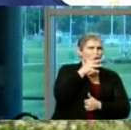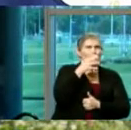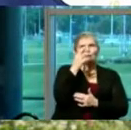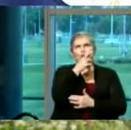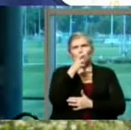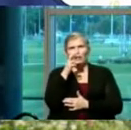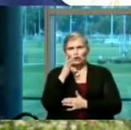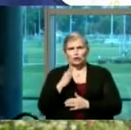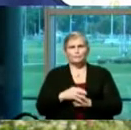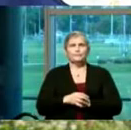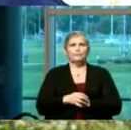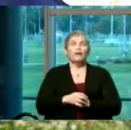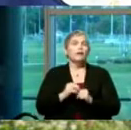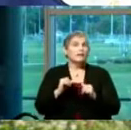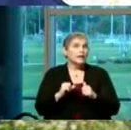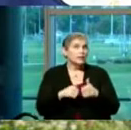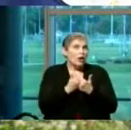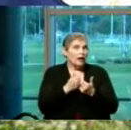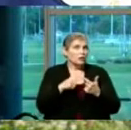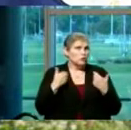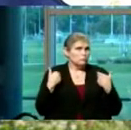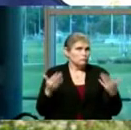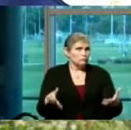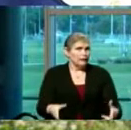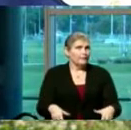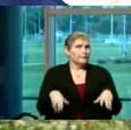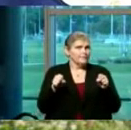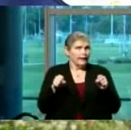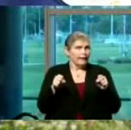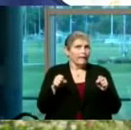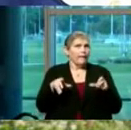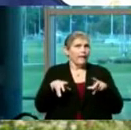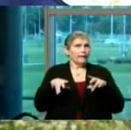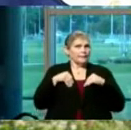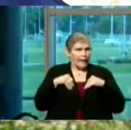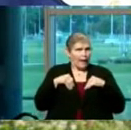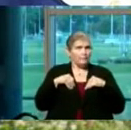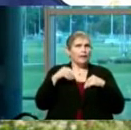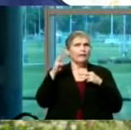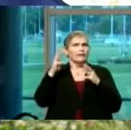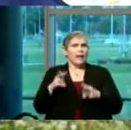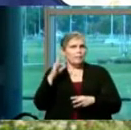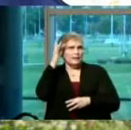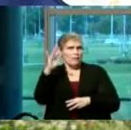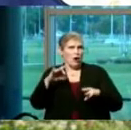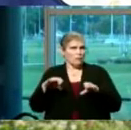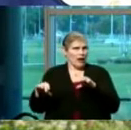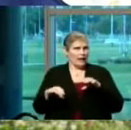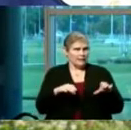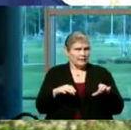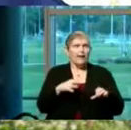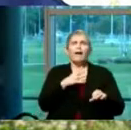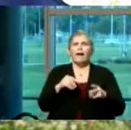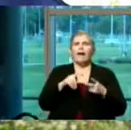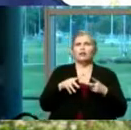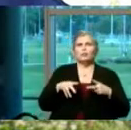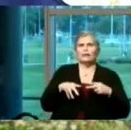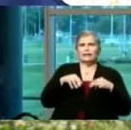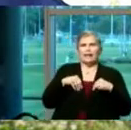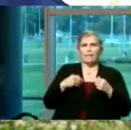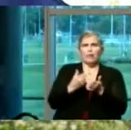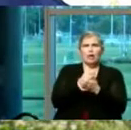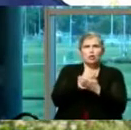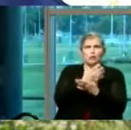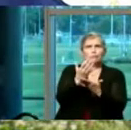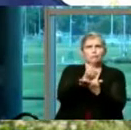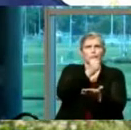ranchers. The challenge to undertake and embrace climate smart agricultural practices and to take full advantage of this growing market